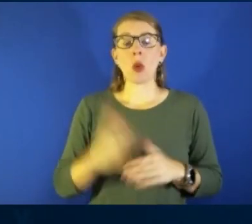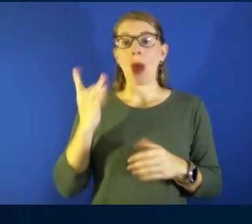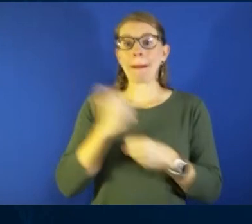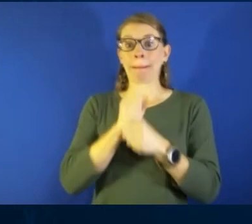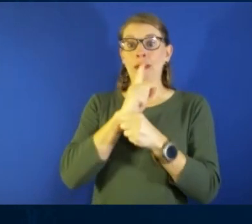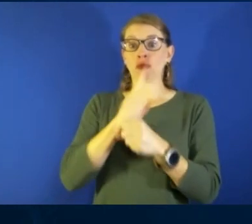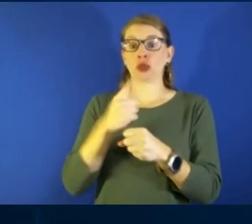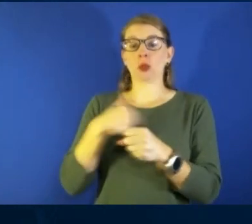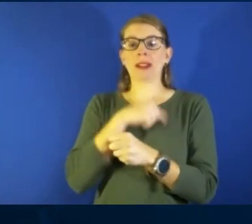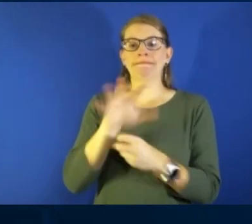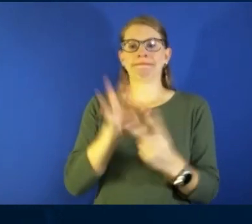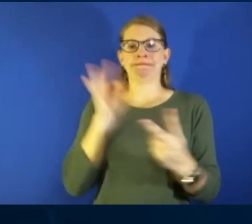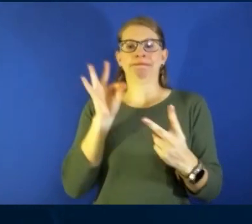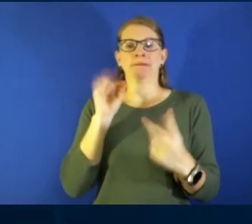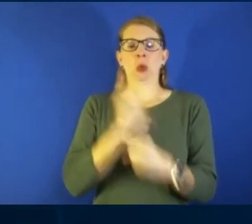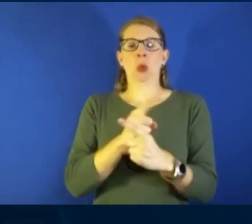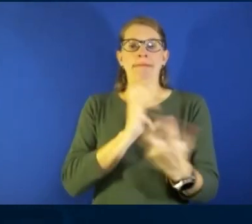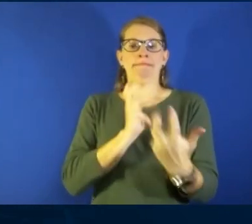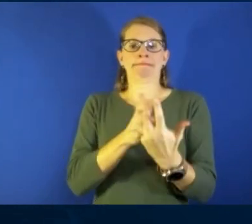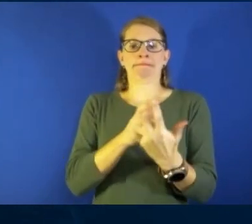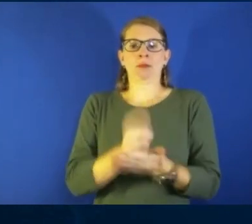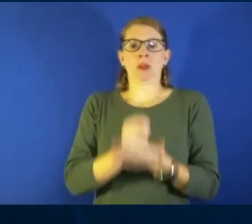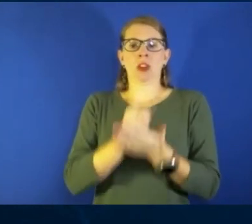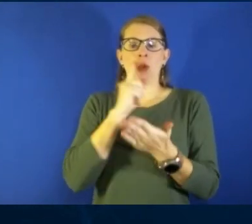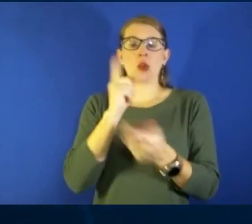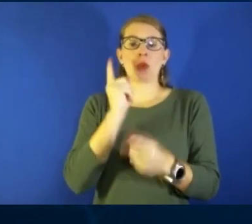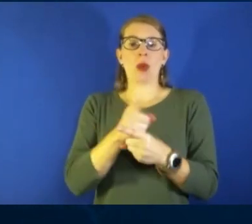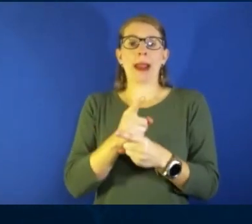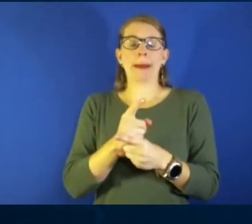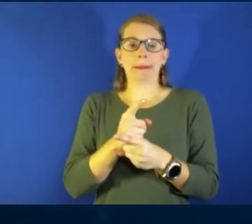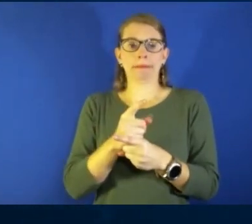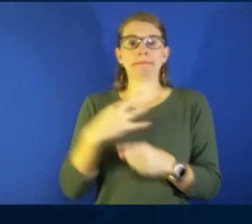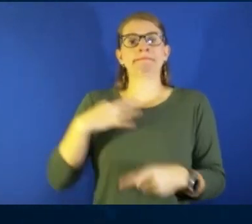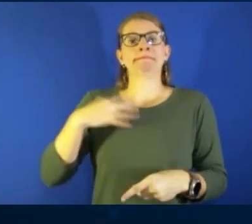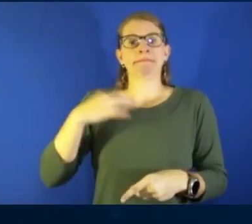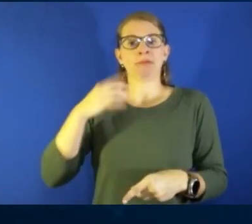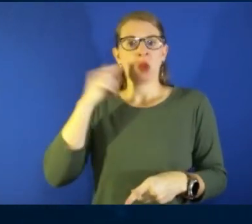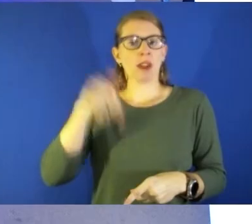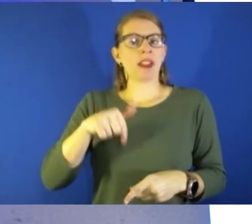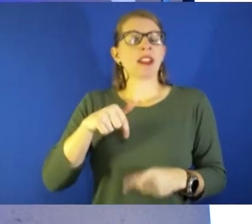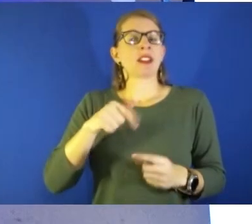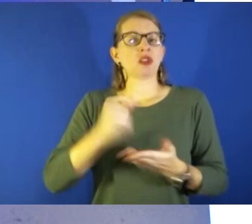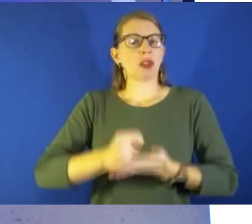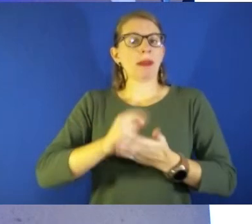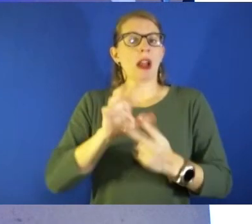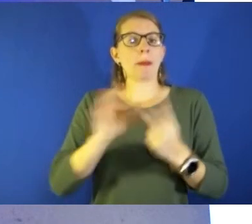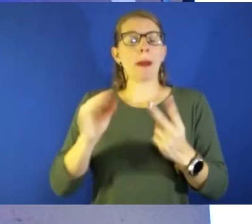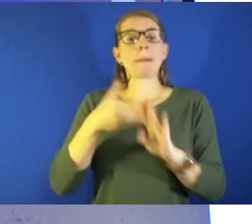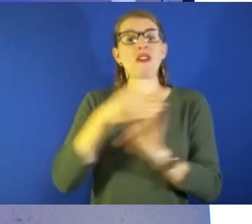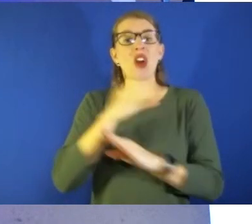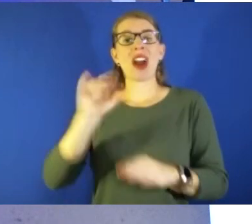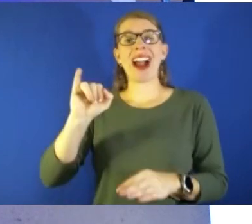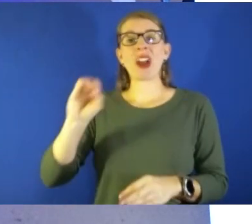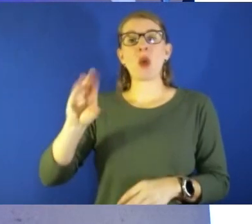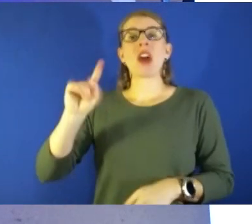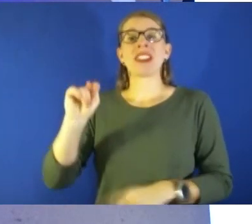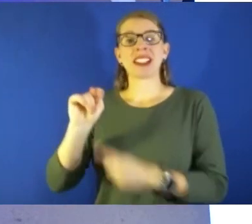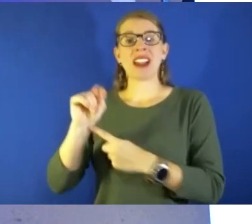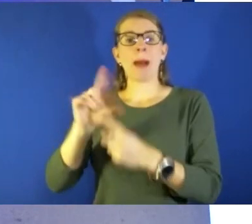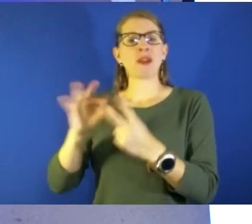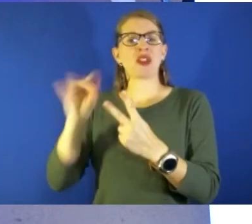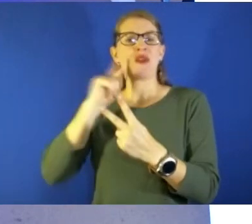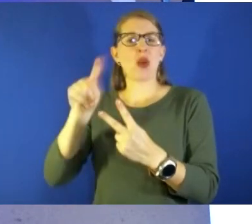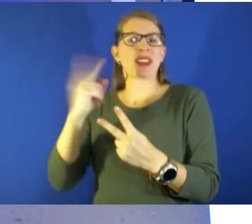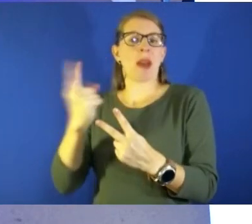the right treatment for the right patients for this treatment option. So before IORT, what would be the options for someone with